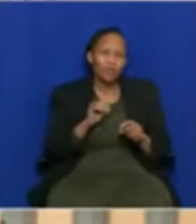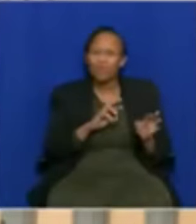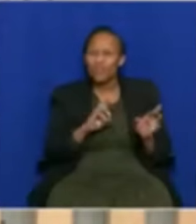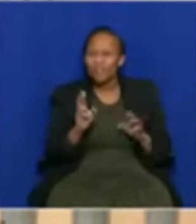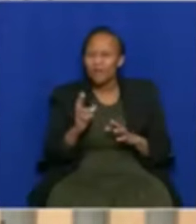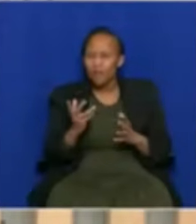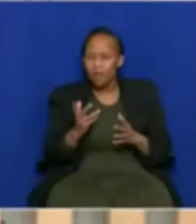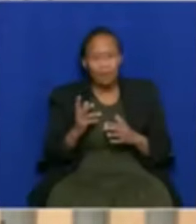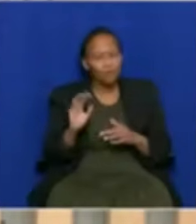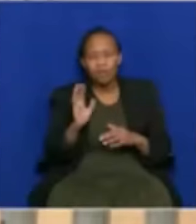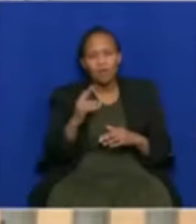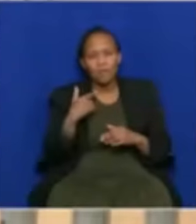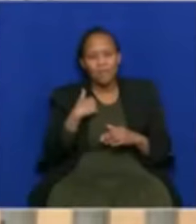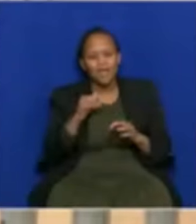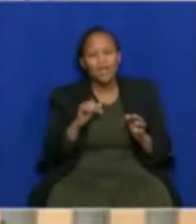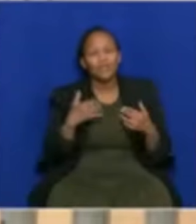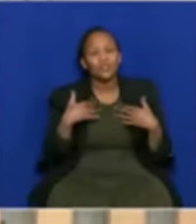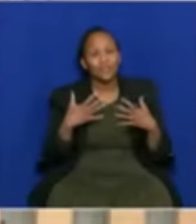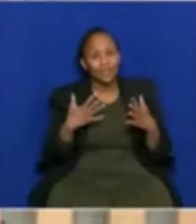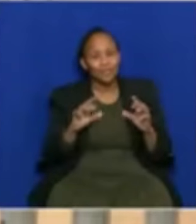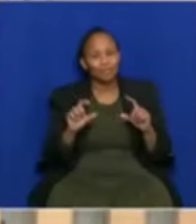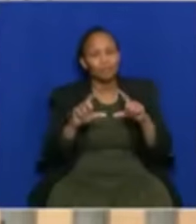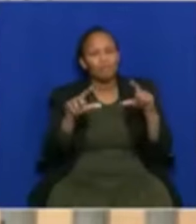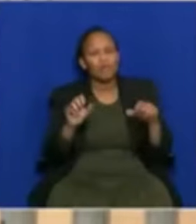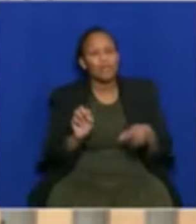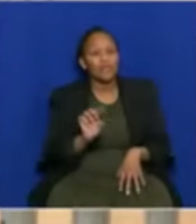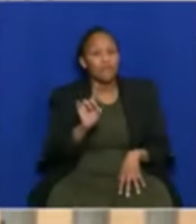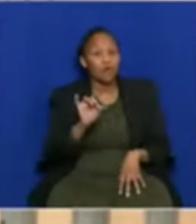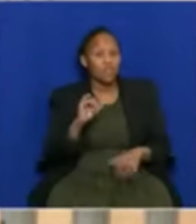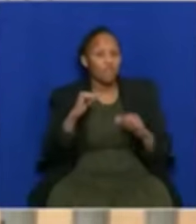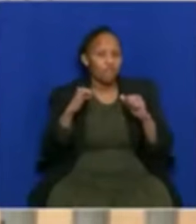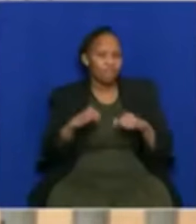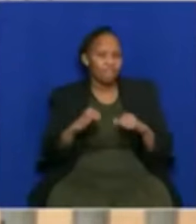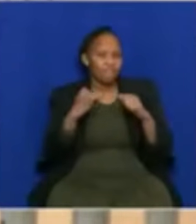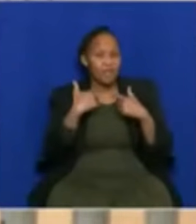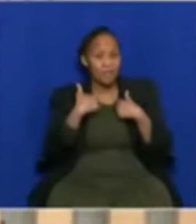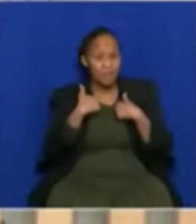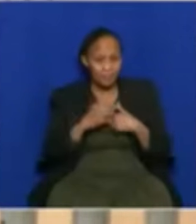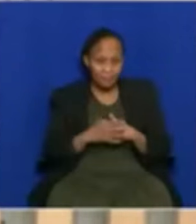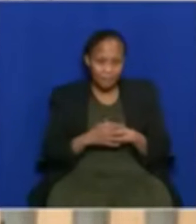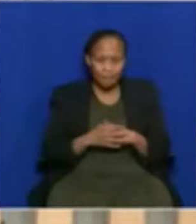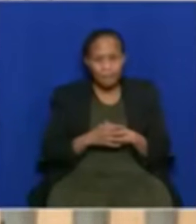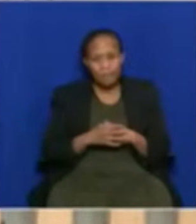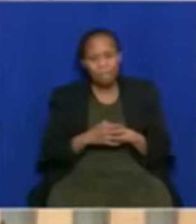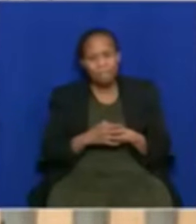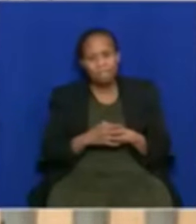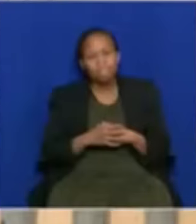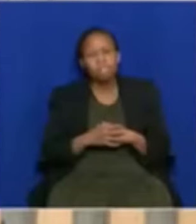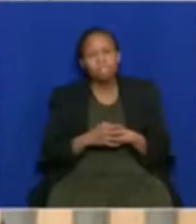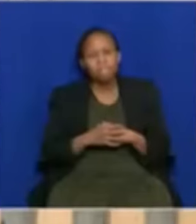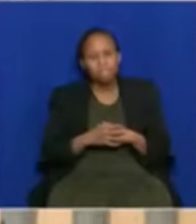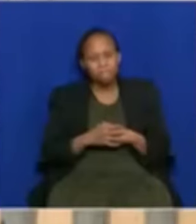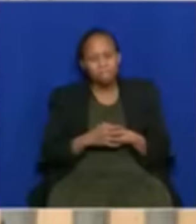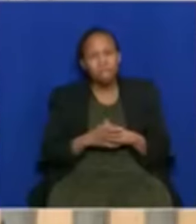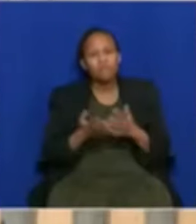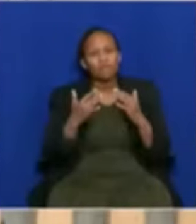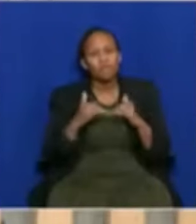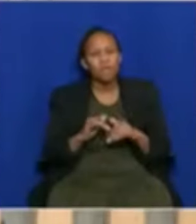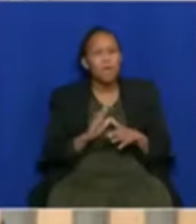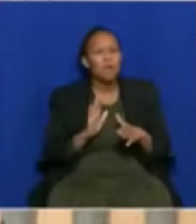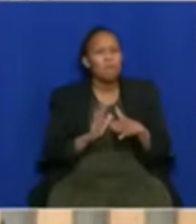if you permit me. Yeah. Now, we can skip for our purposes paragraph 1 and